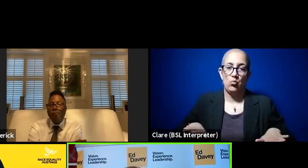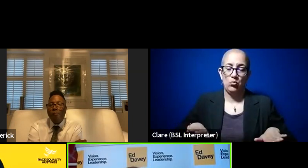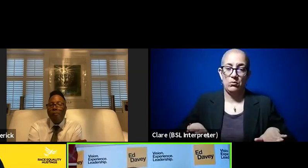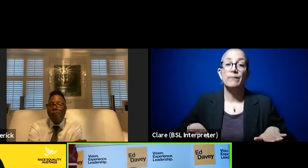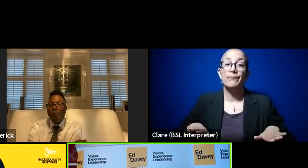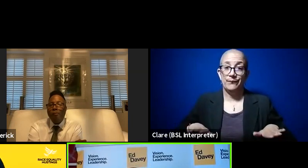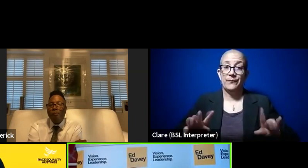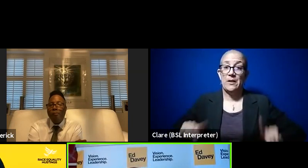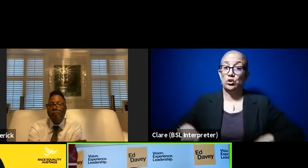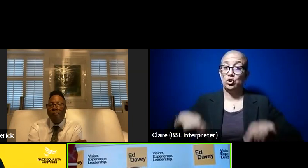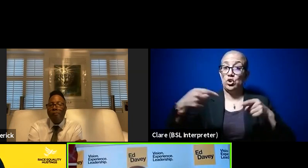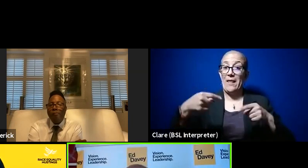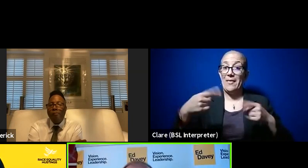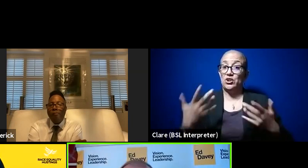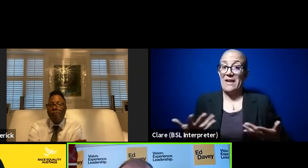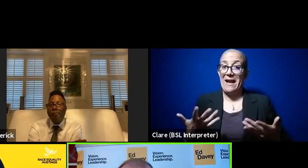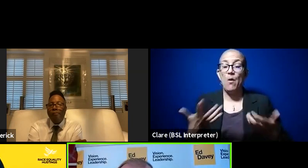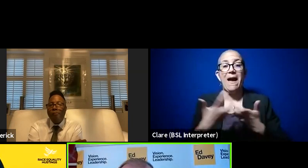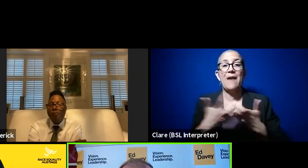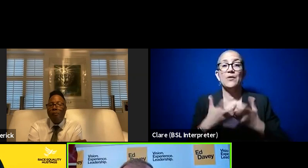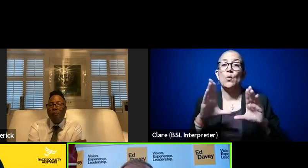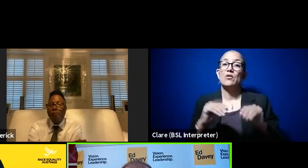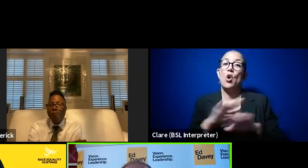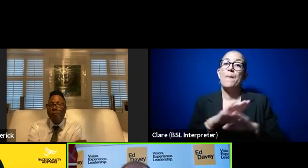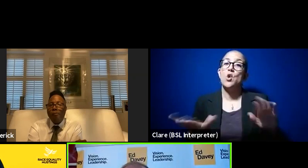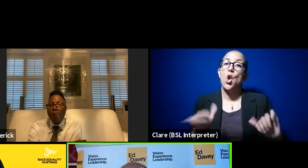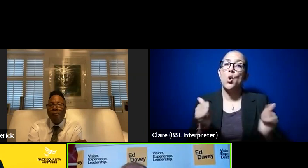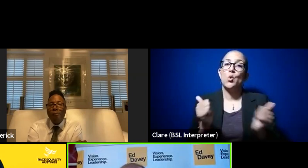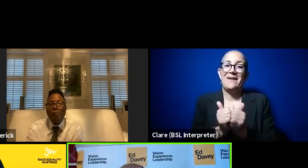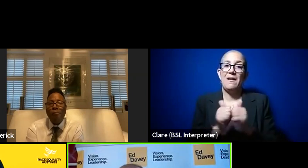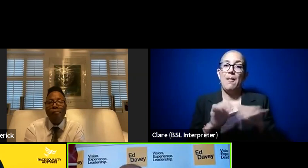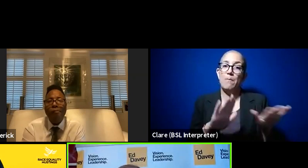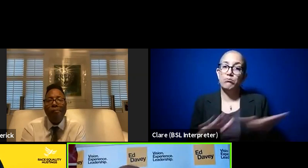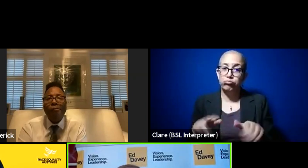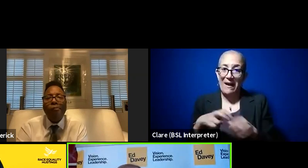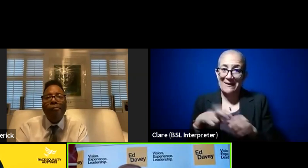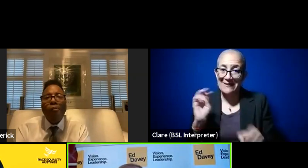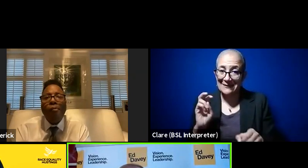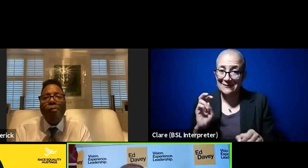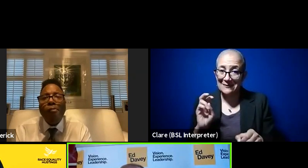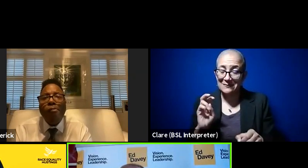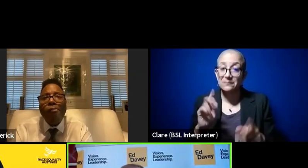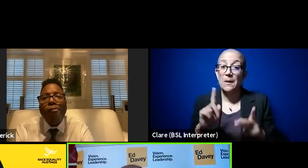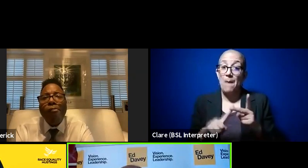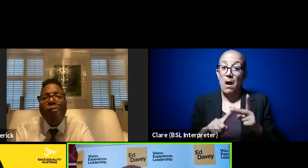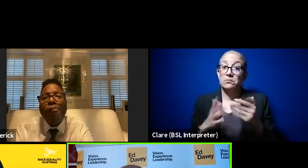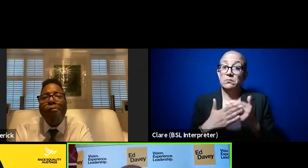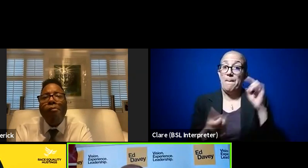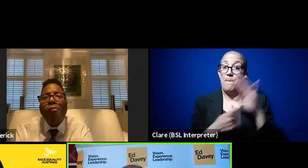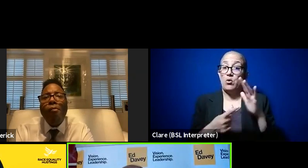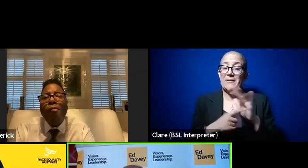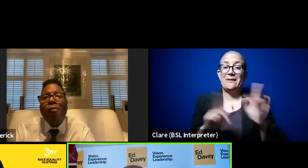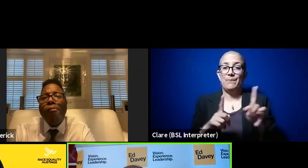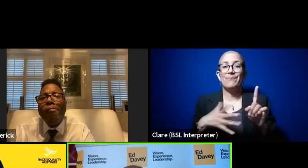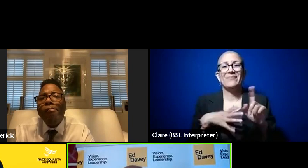now is how we try and stop a no-deal Brexit, but more importantly, change public